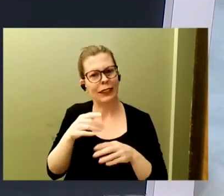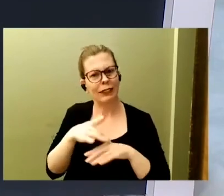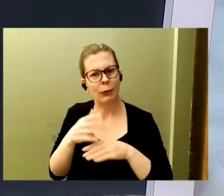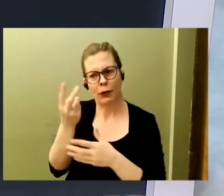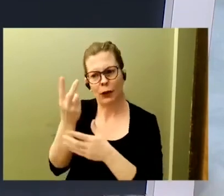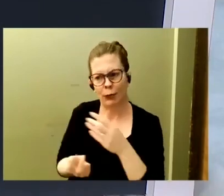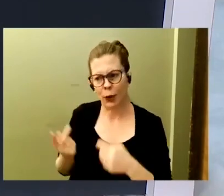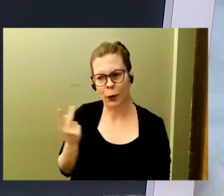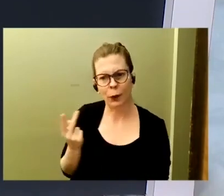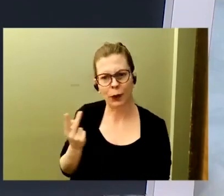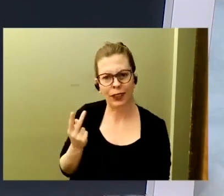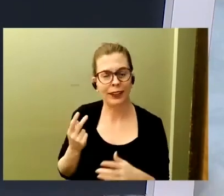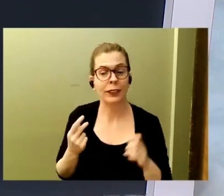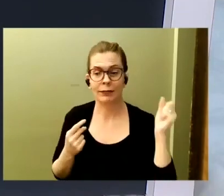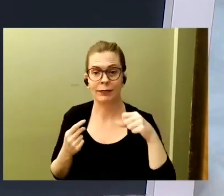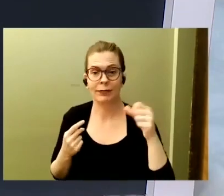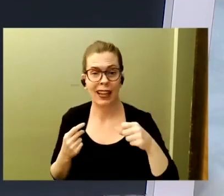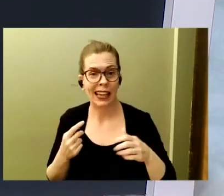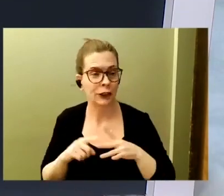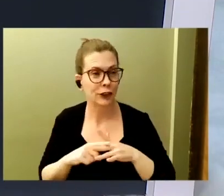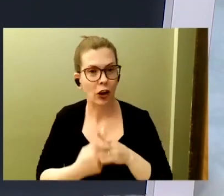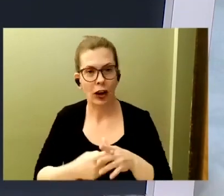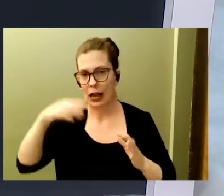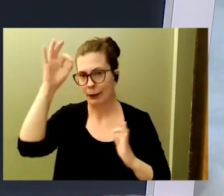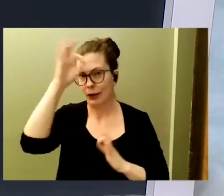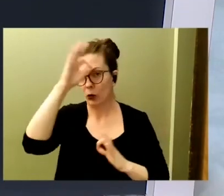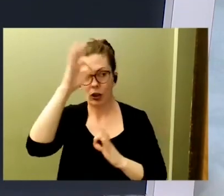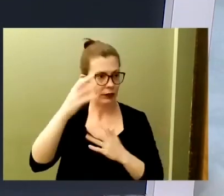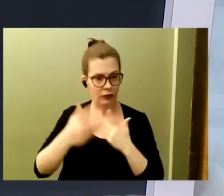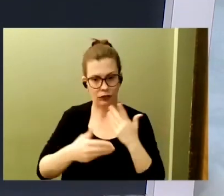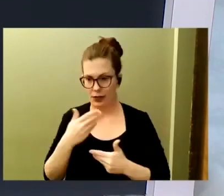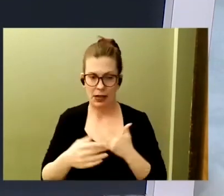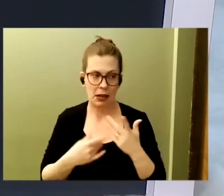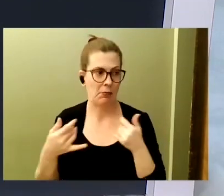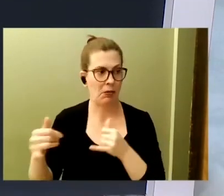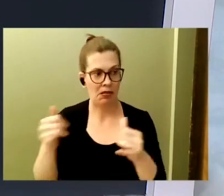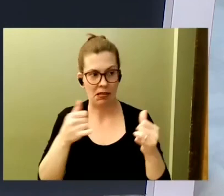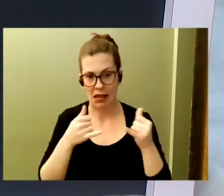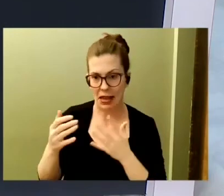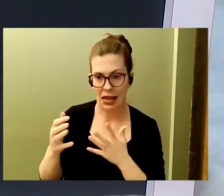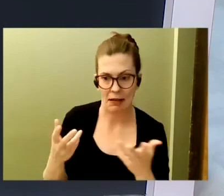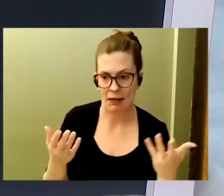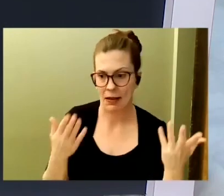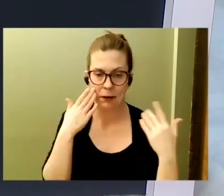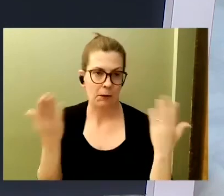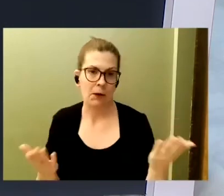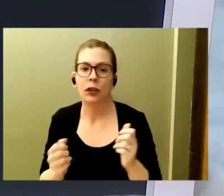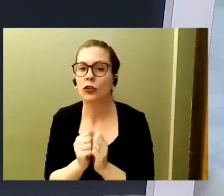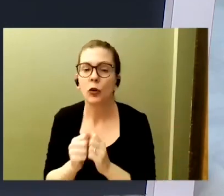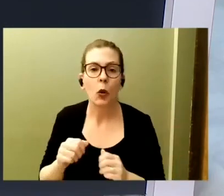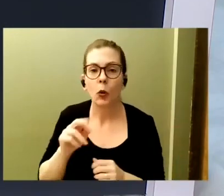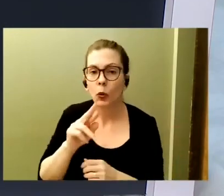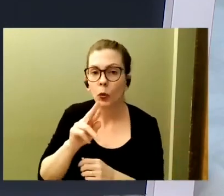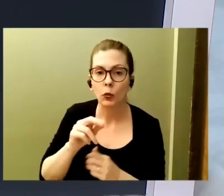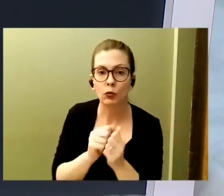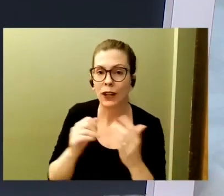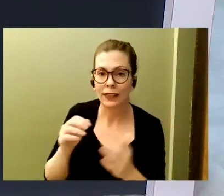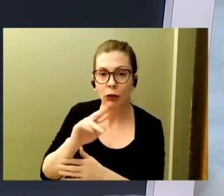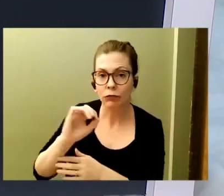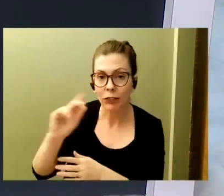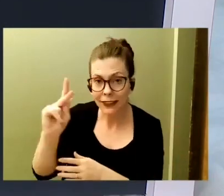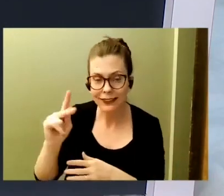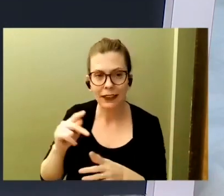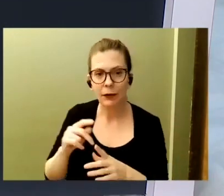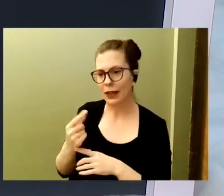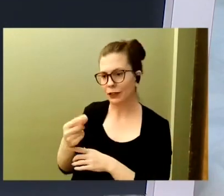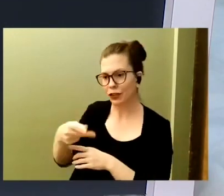Exactly. I have no knowledge, and I can get started and start playing around without Yeah. fear, without risk. Yep. And you get excited because you Right. get your GPUs and you